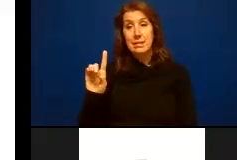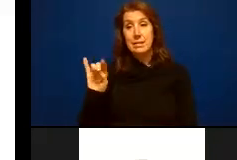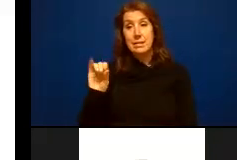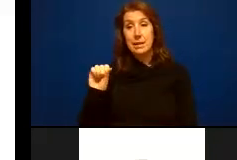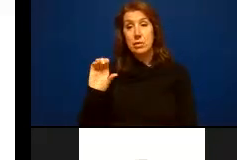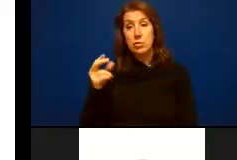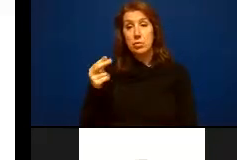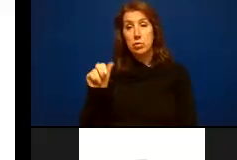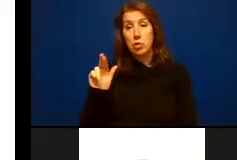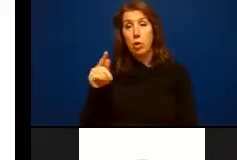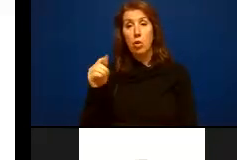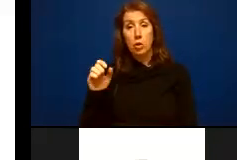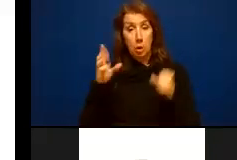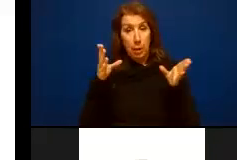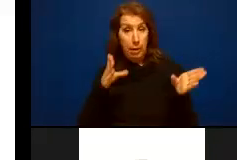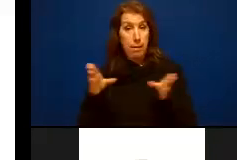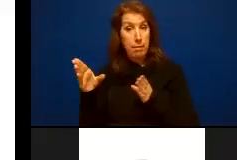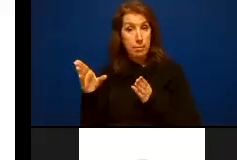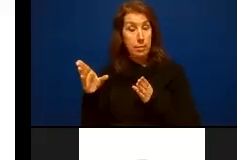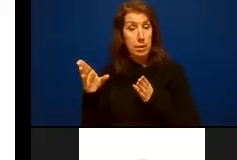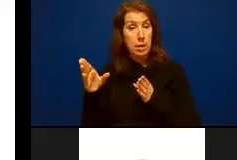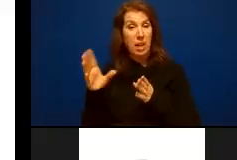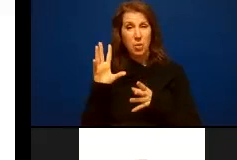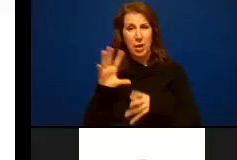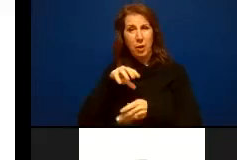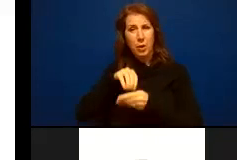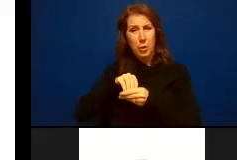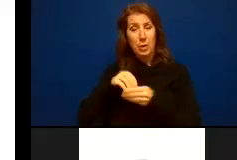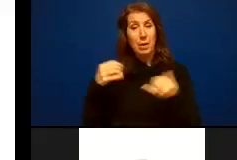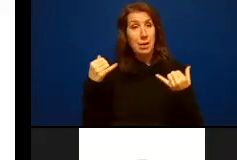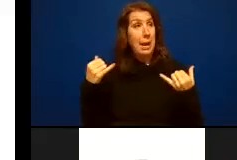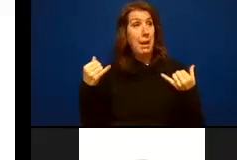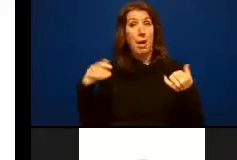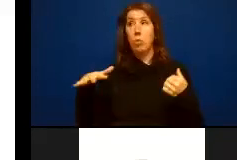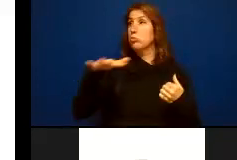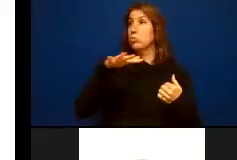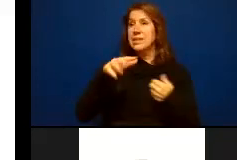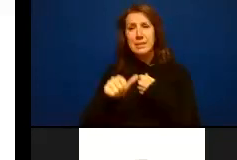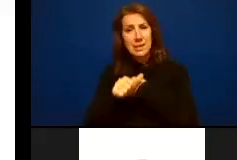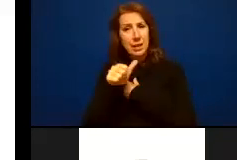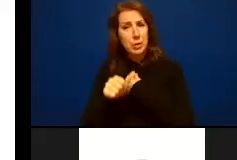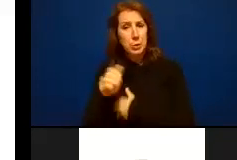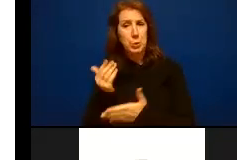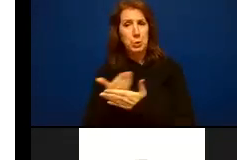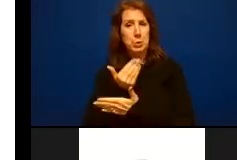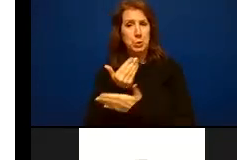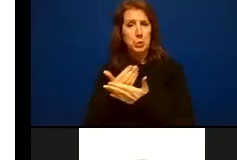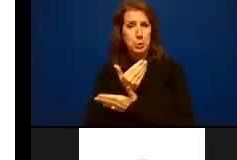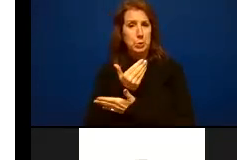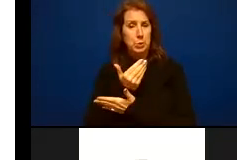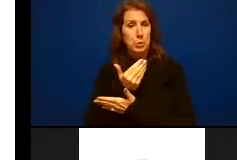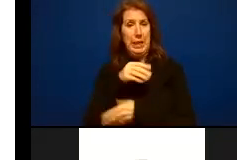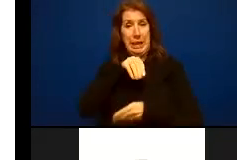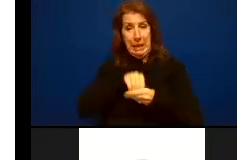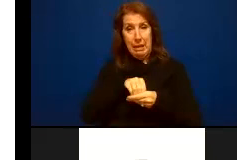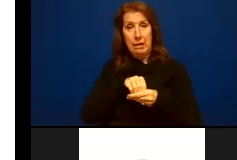sort of factoring in the dangers that now exist in these facilities due